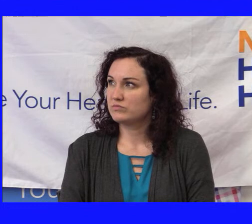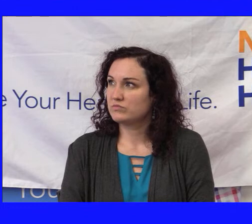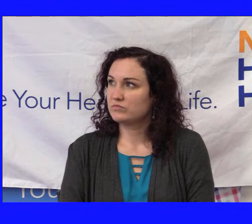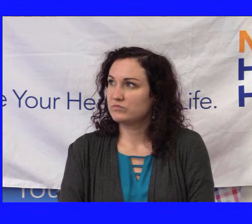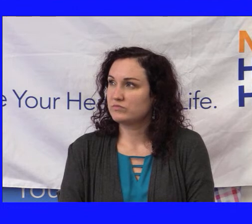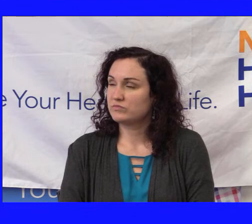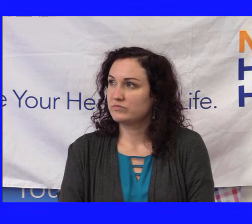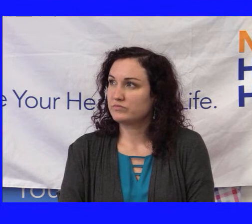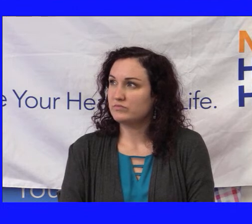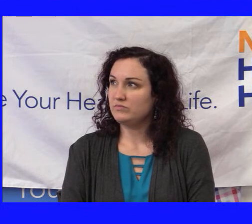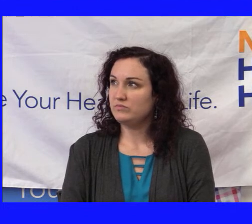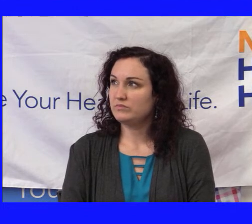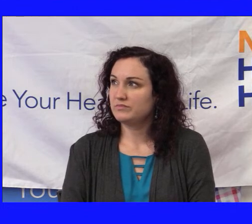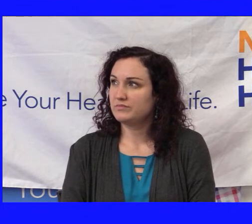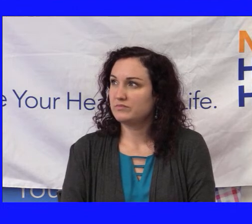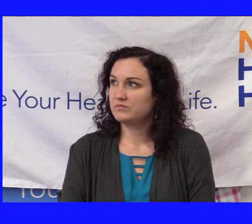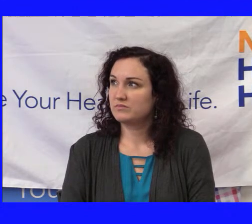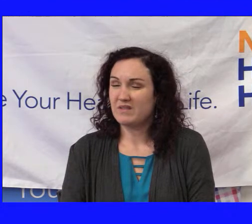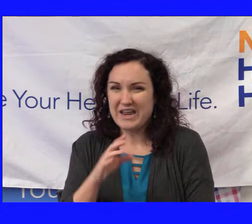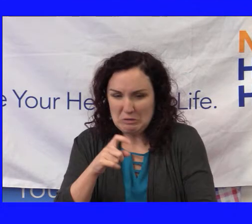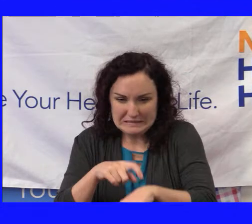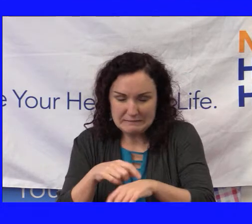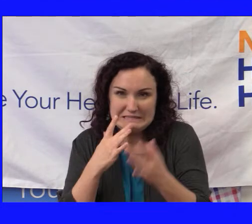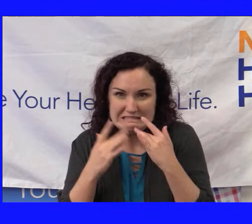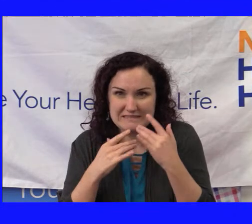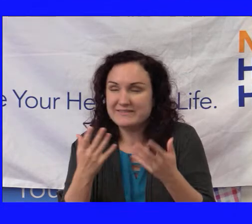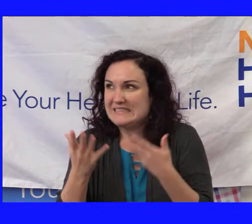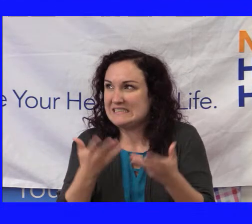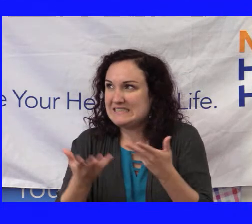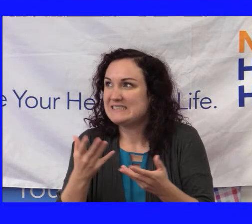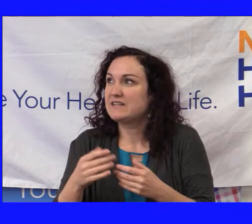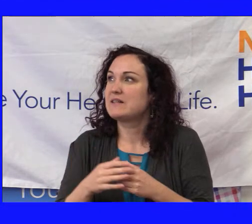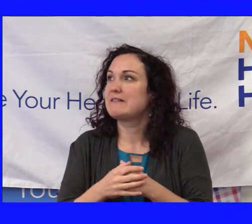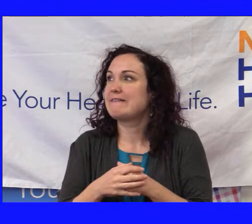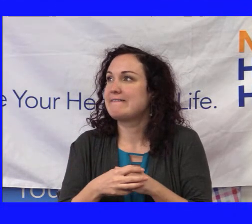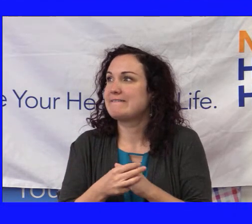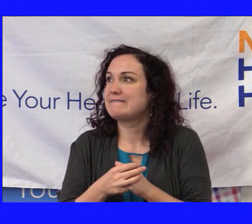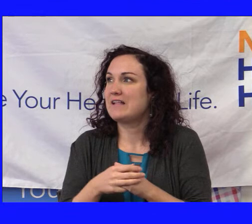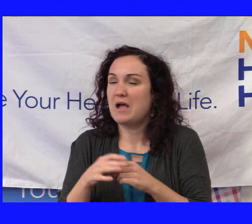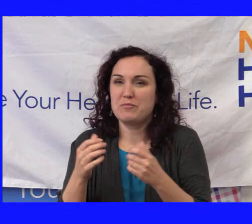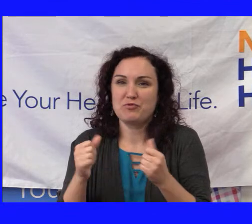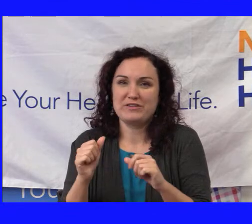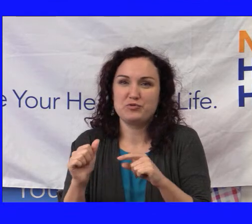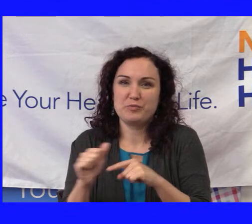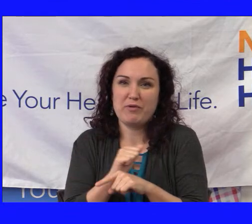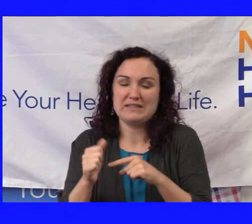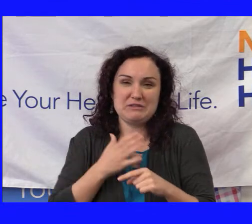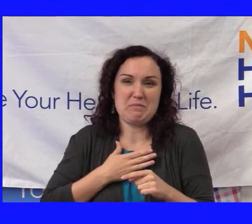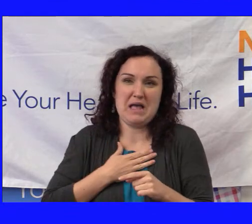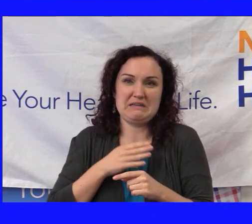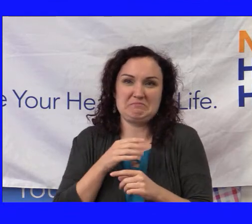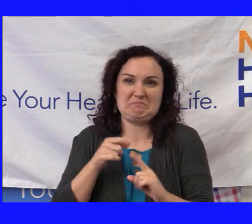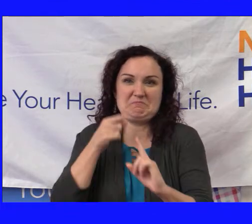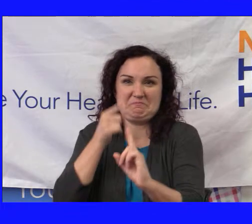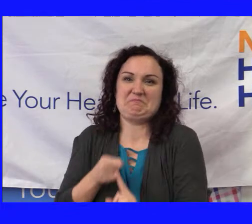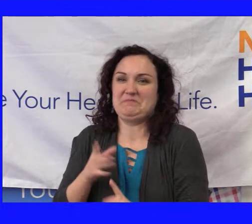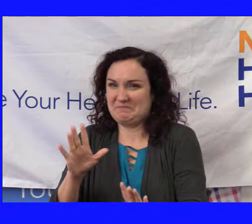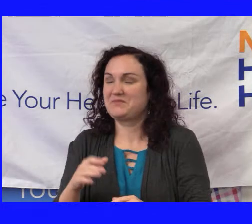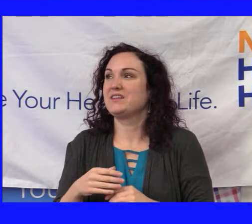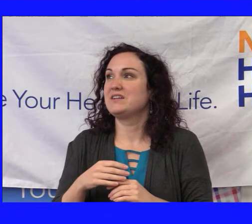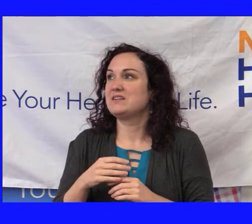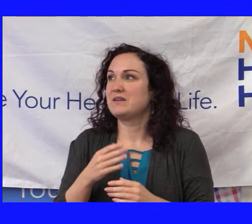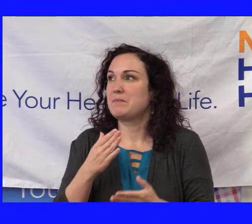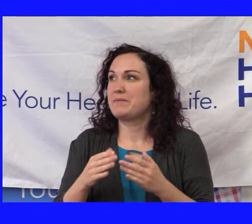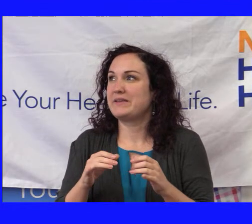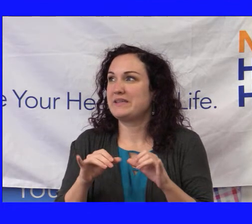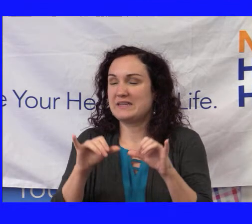on Sally's, and I know that we are very tight with time, and I know practicing what I'm preaching, but this may be a metric that